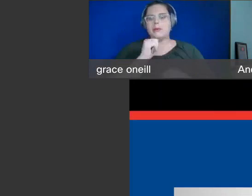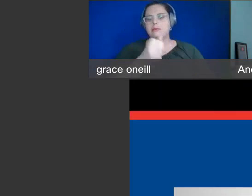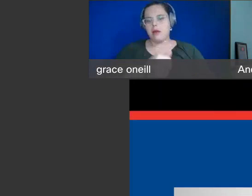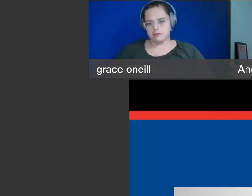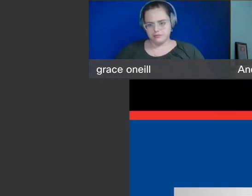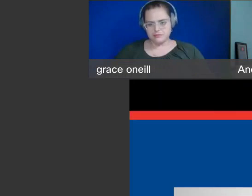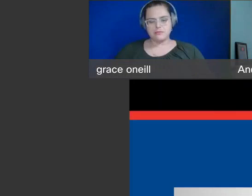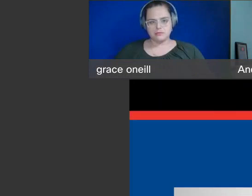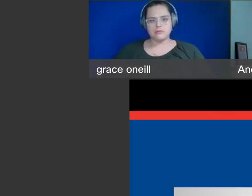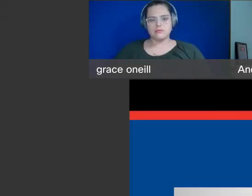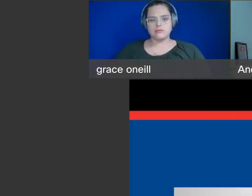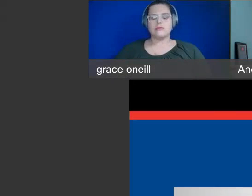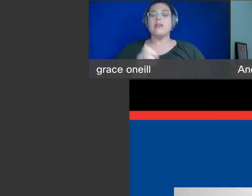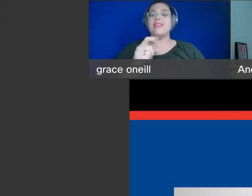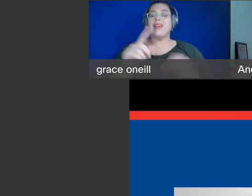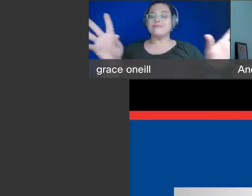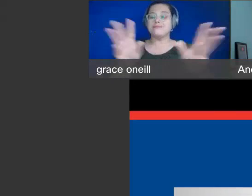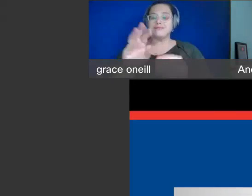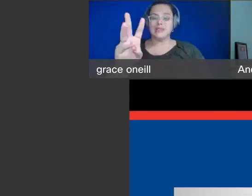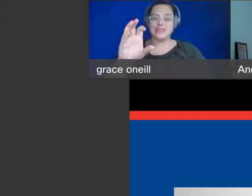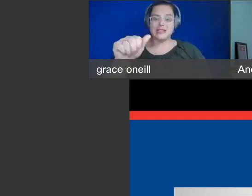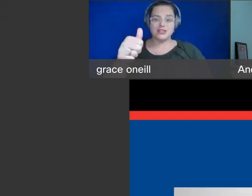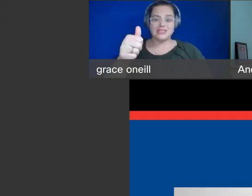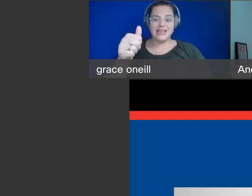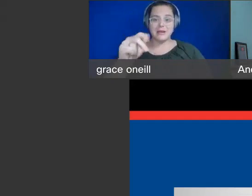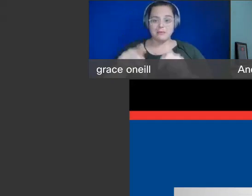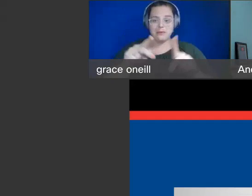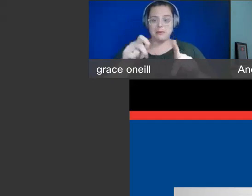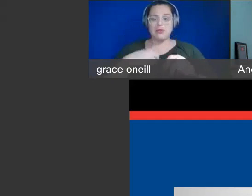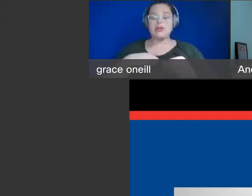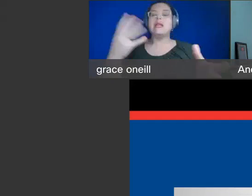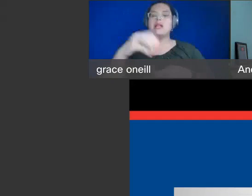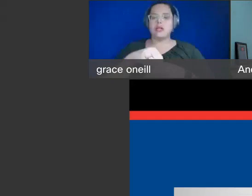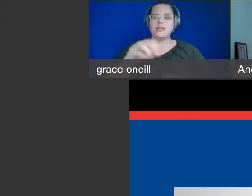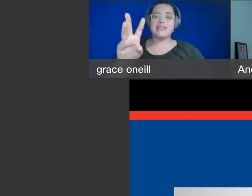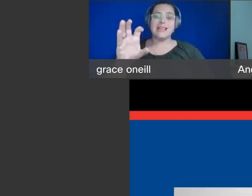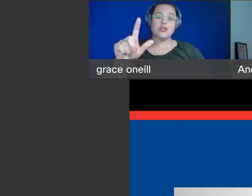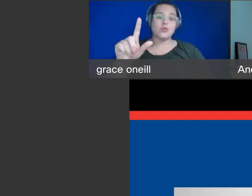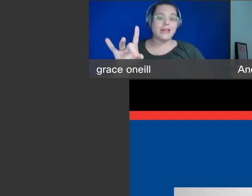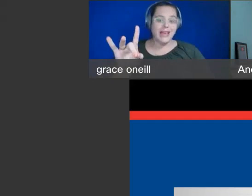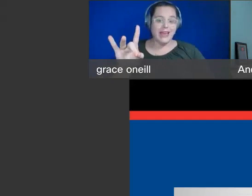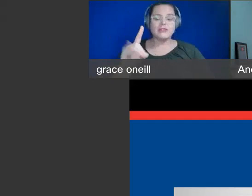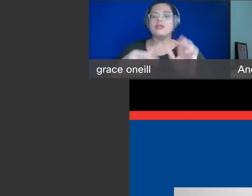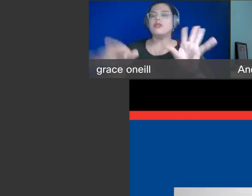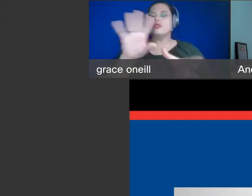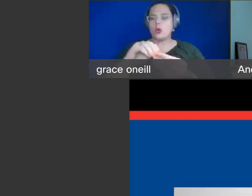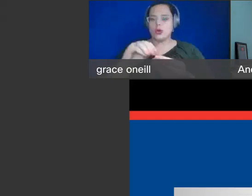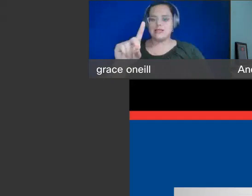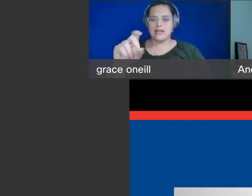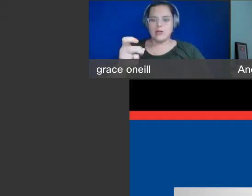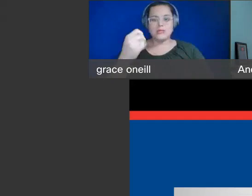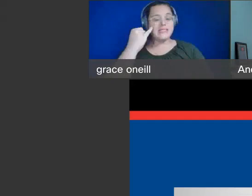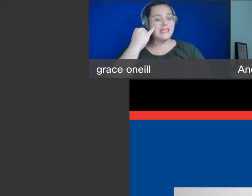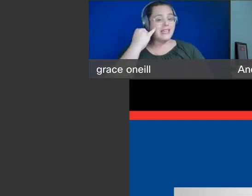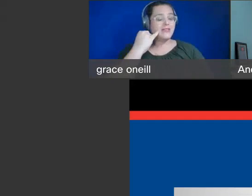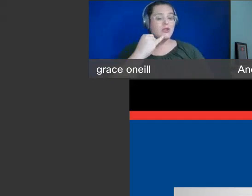610 people includes 628 total diagnoses. You'll notice if you add everything